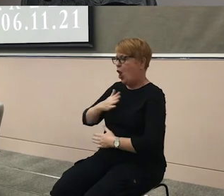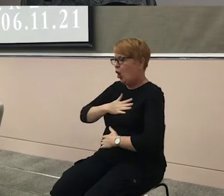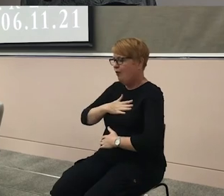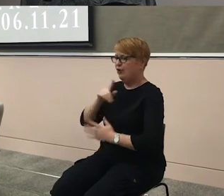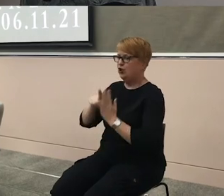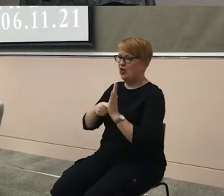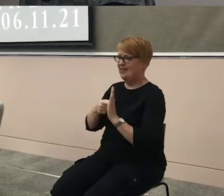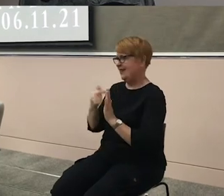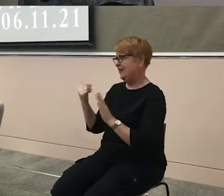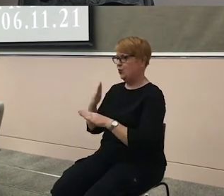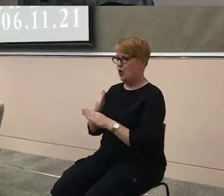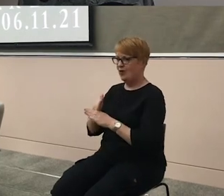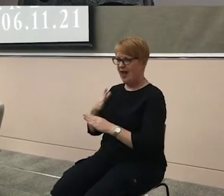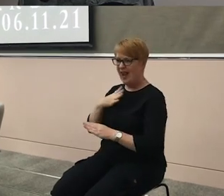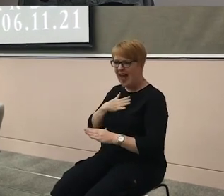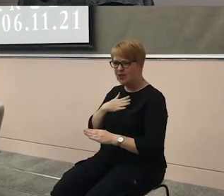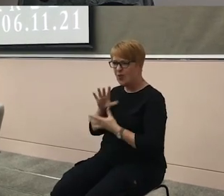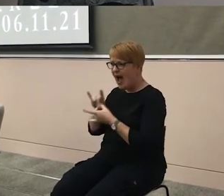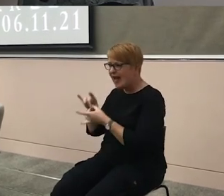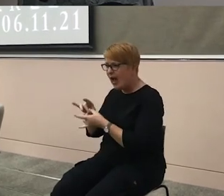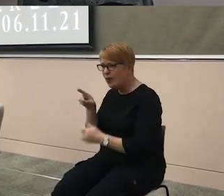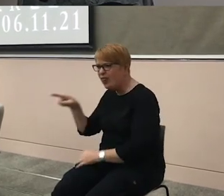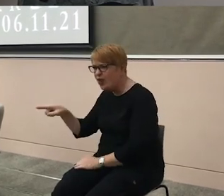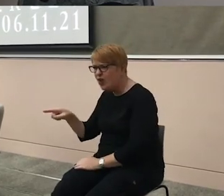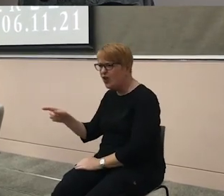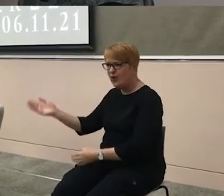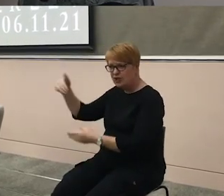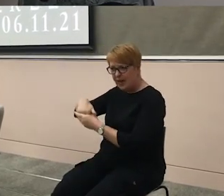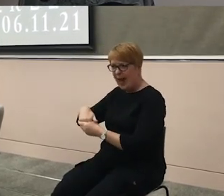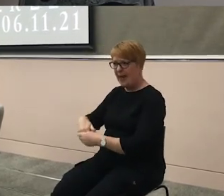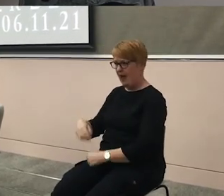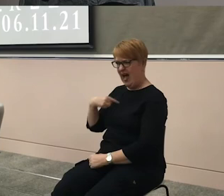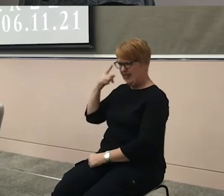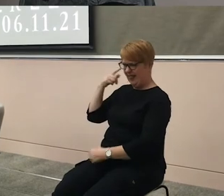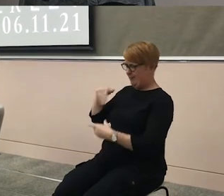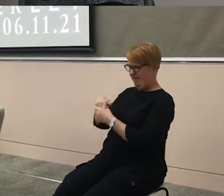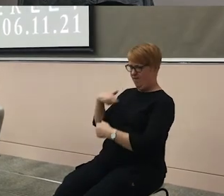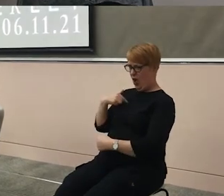to just hang out with her when she comes. I didn't think I'd be involved in the project